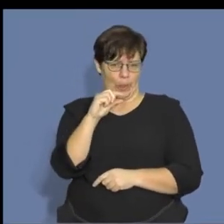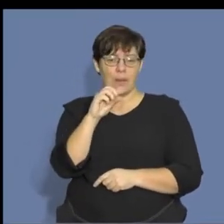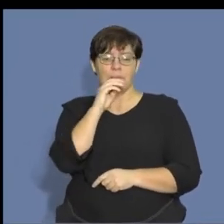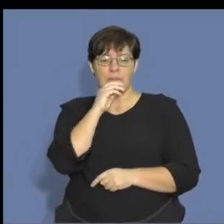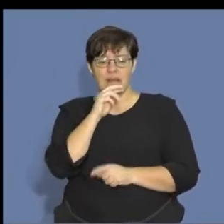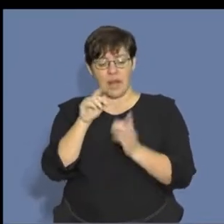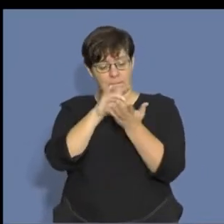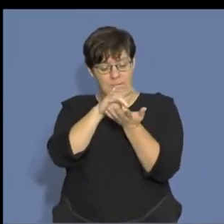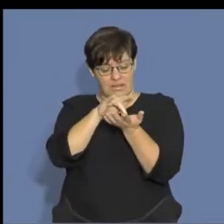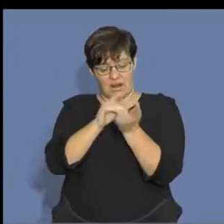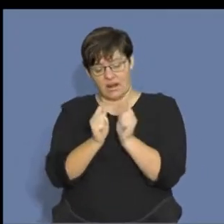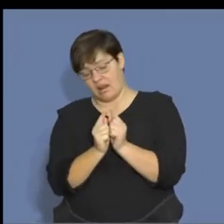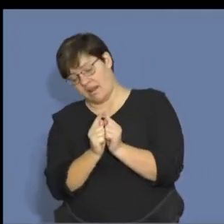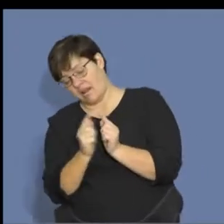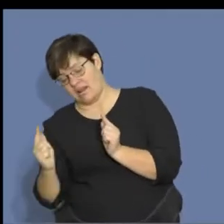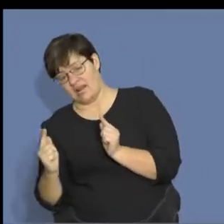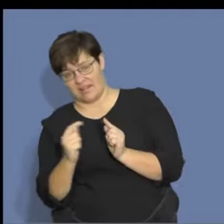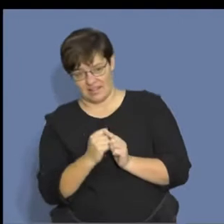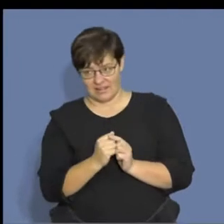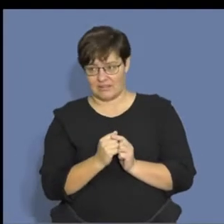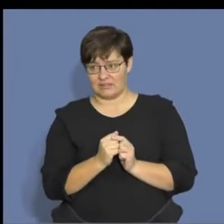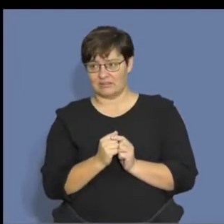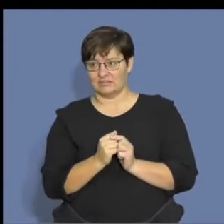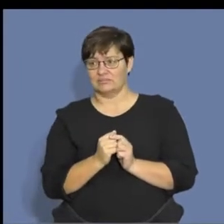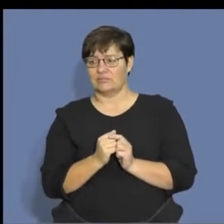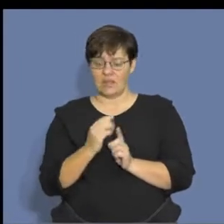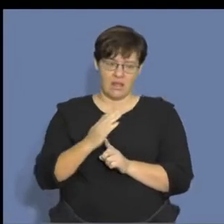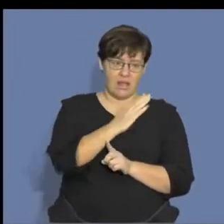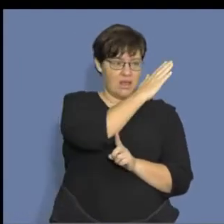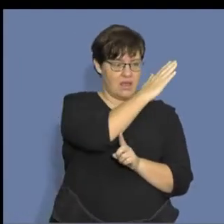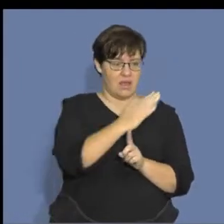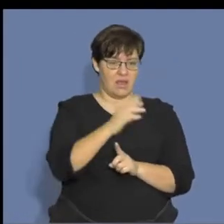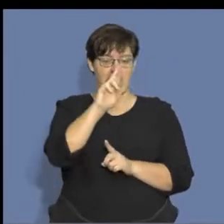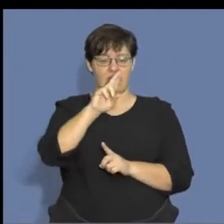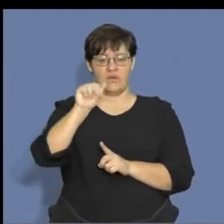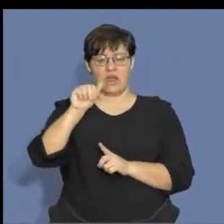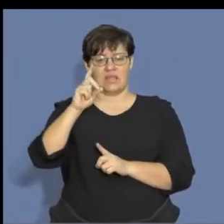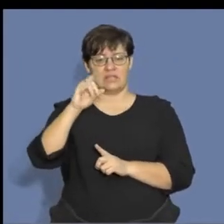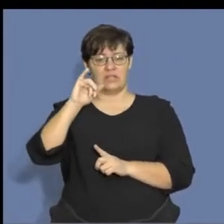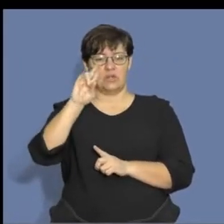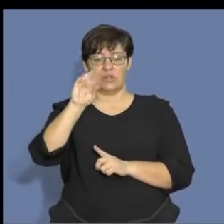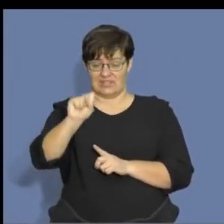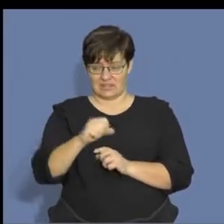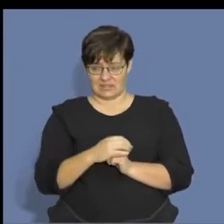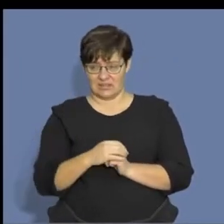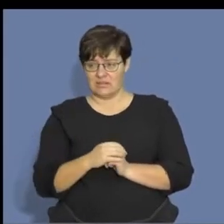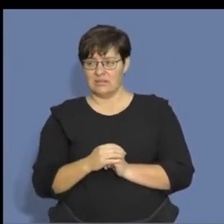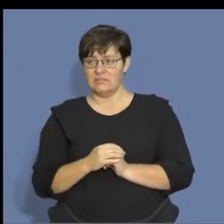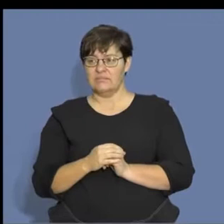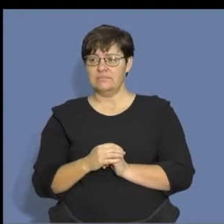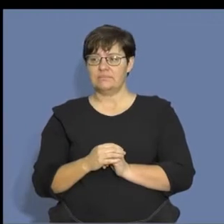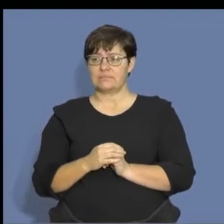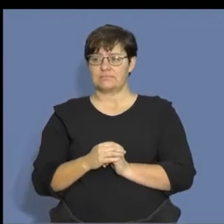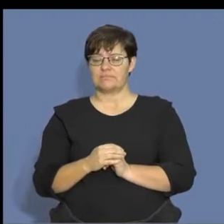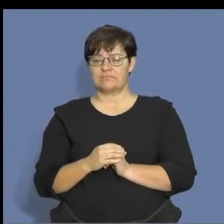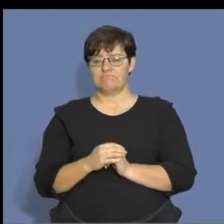radius of my circle. So here I can see my circle, here I can see that my radius is drawn in there,